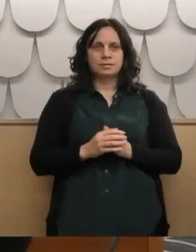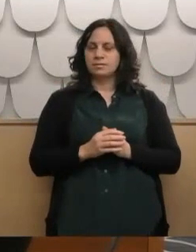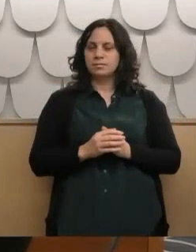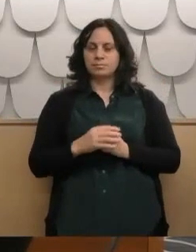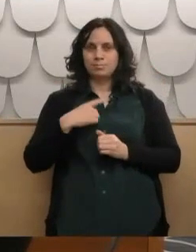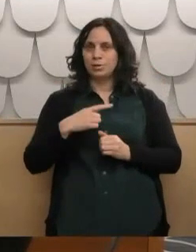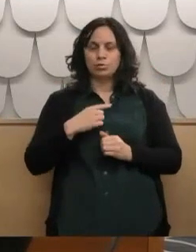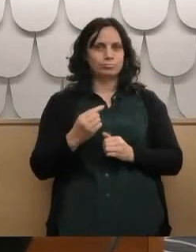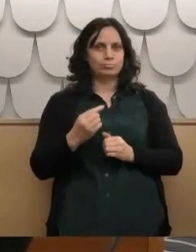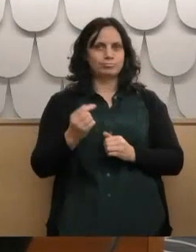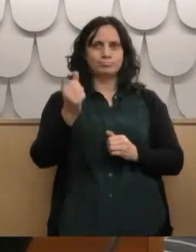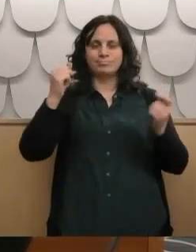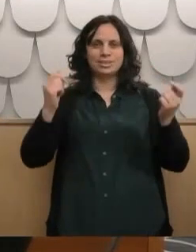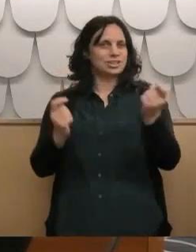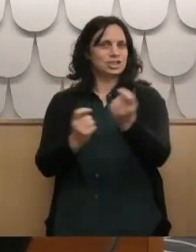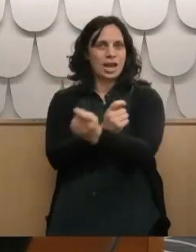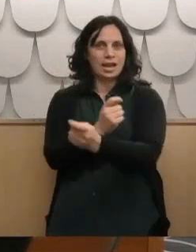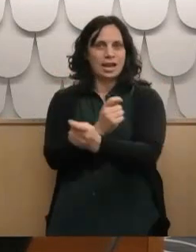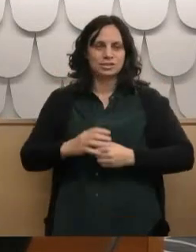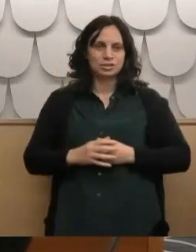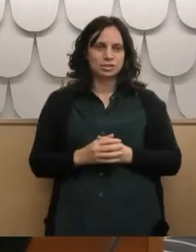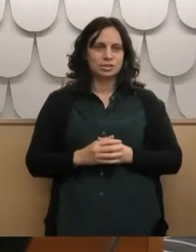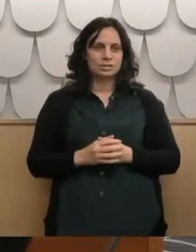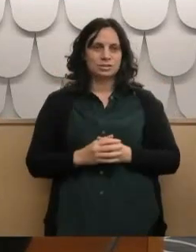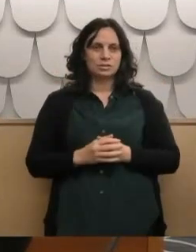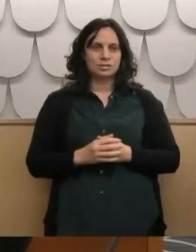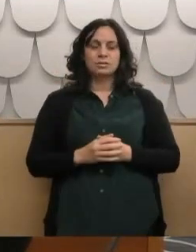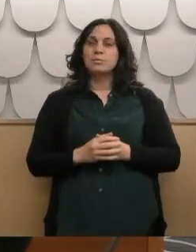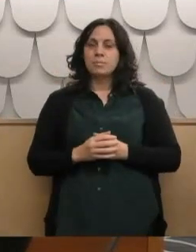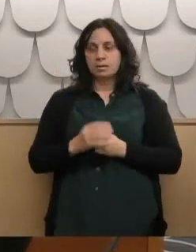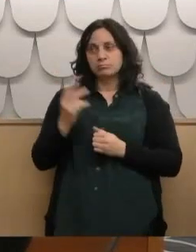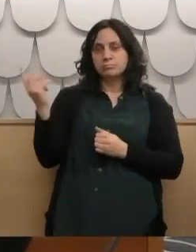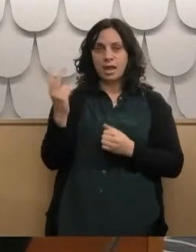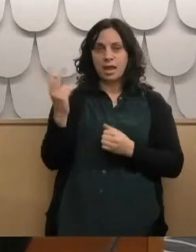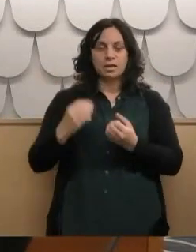change, but it's supported by them.